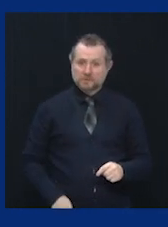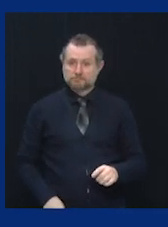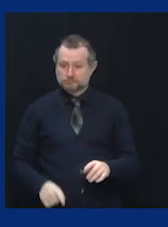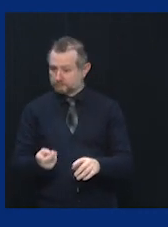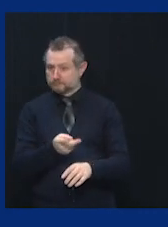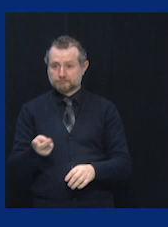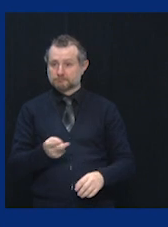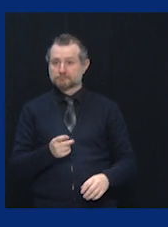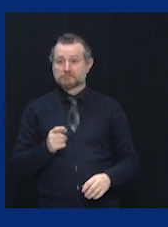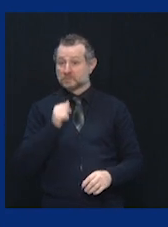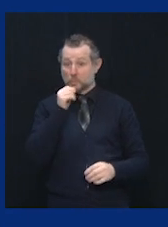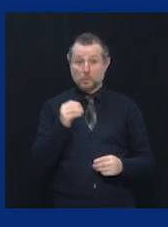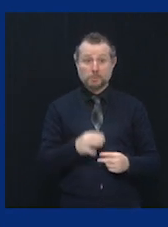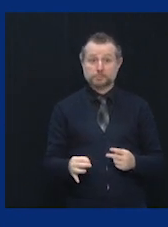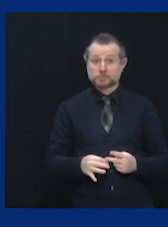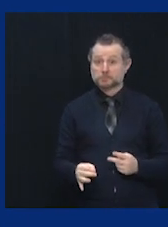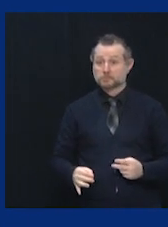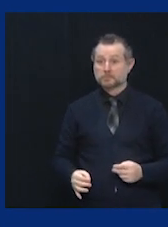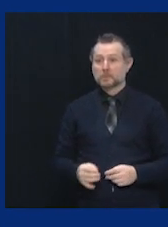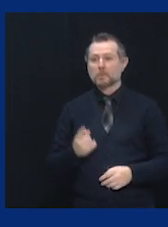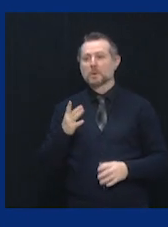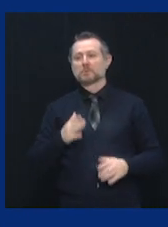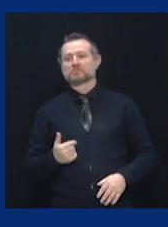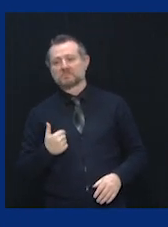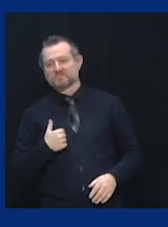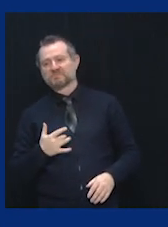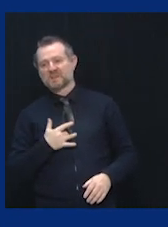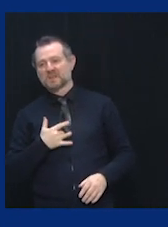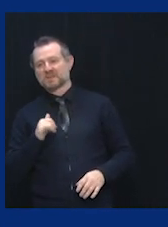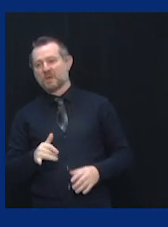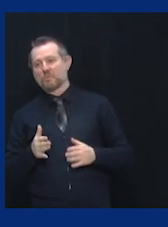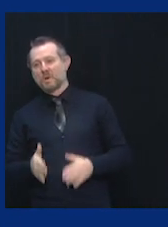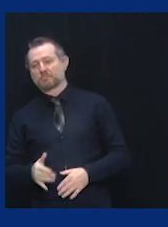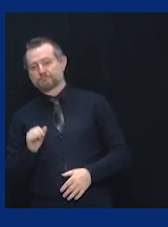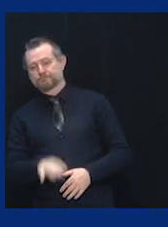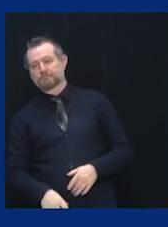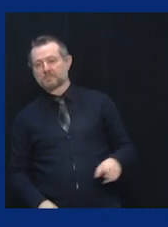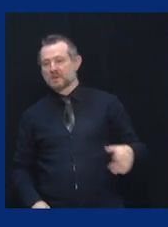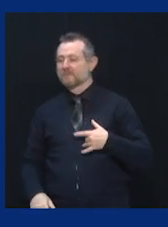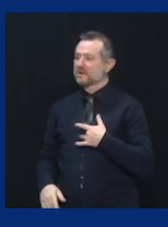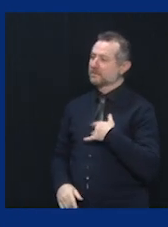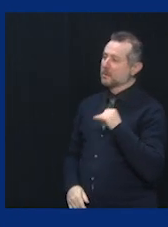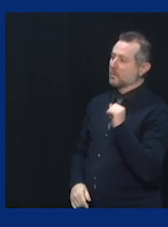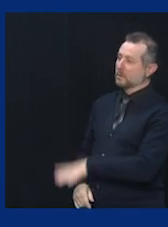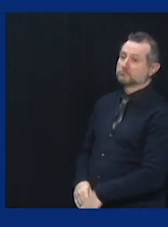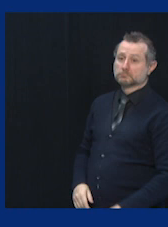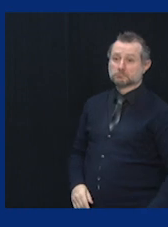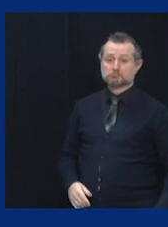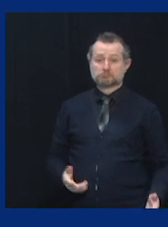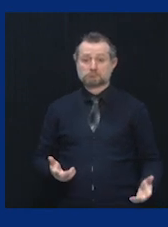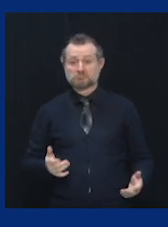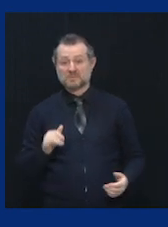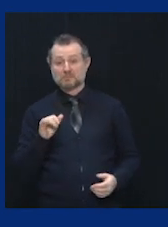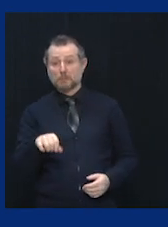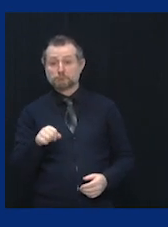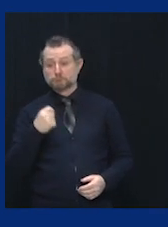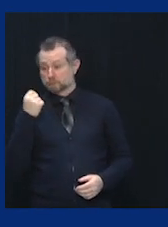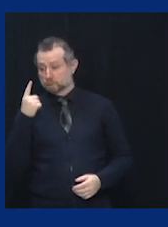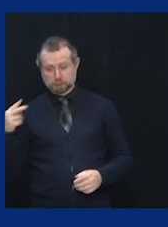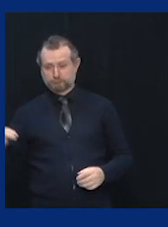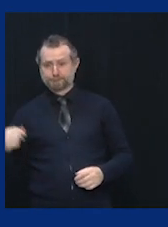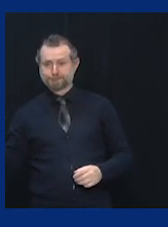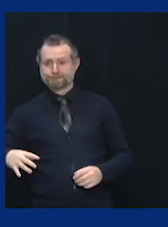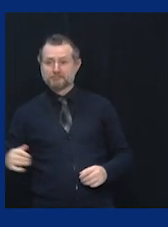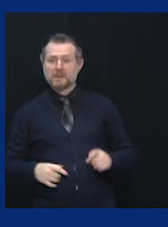One side feels this way, the other side feels that way. Yeah, reconcile it or we get a divorce. We can't